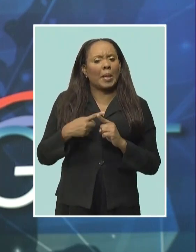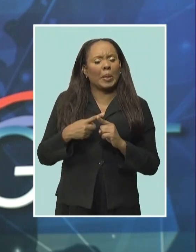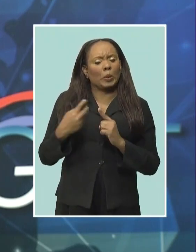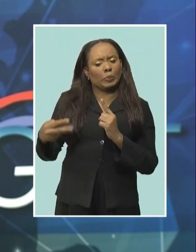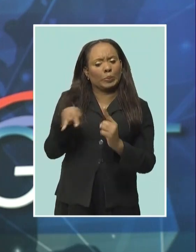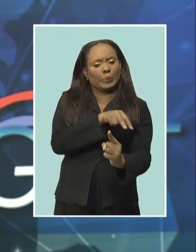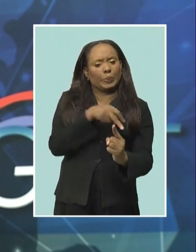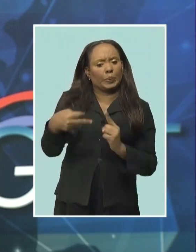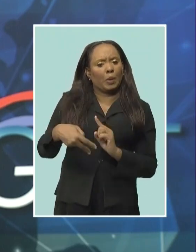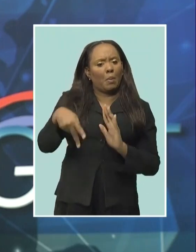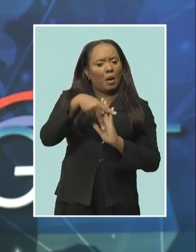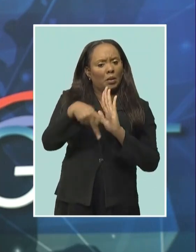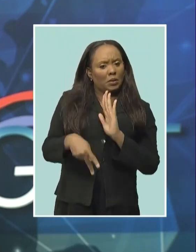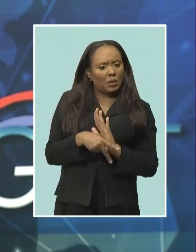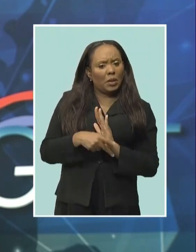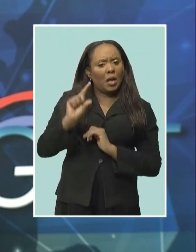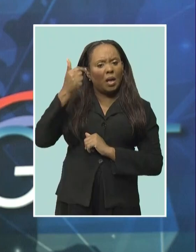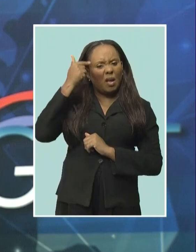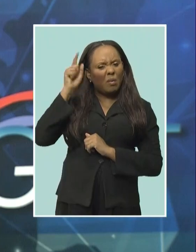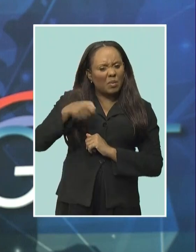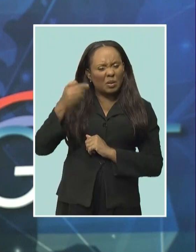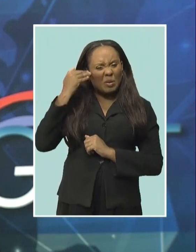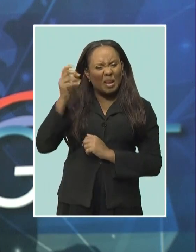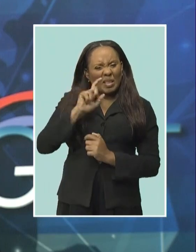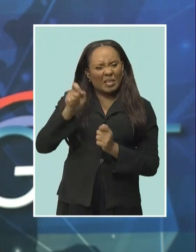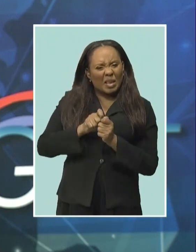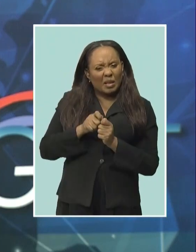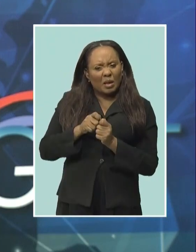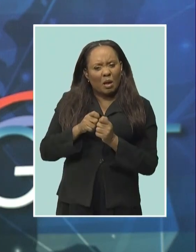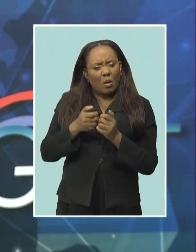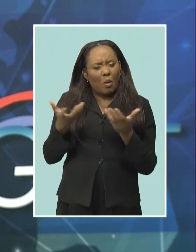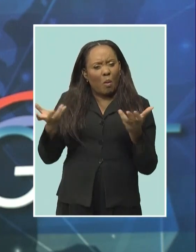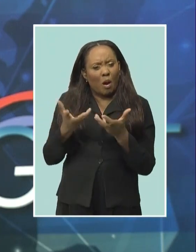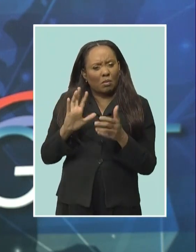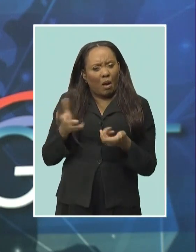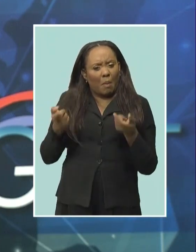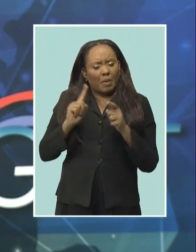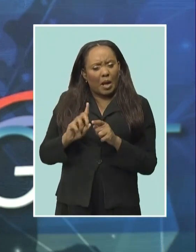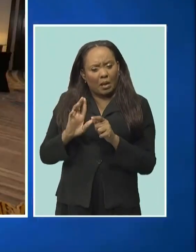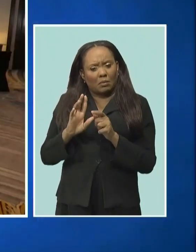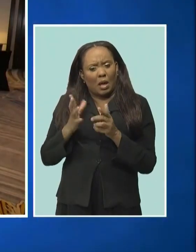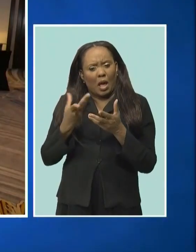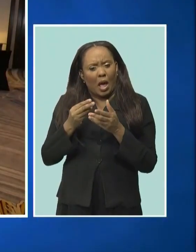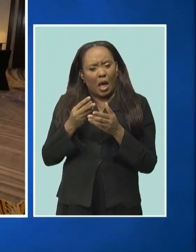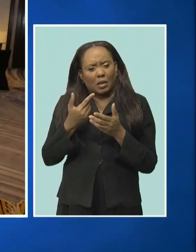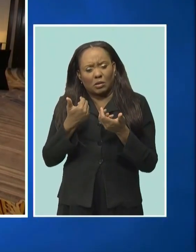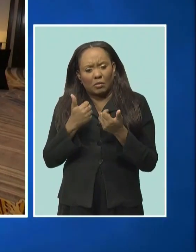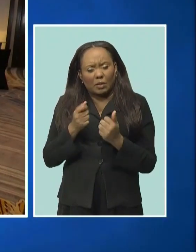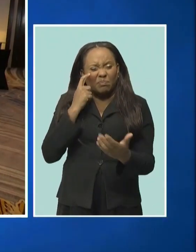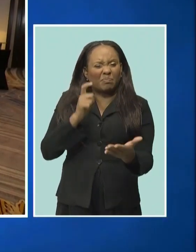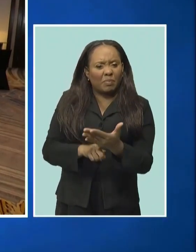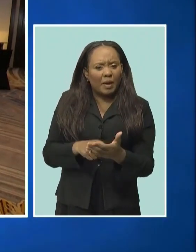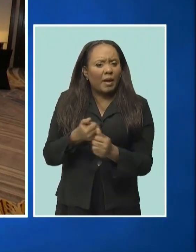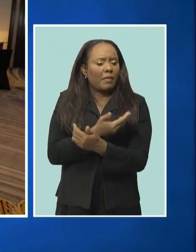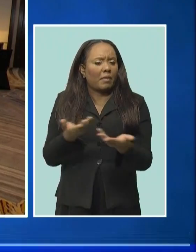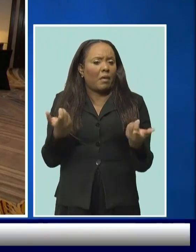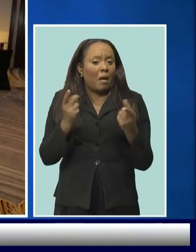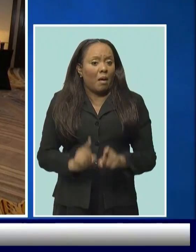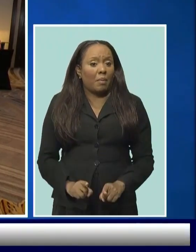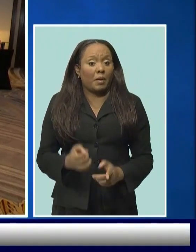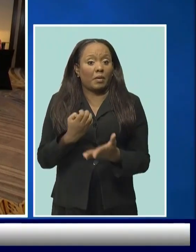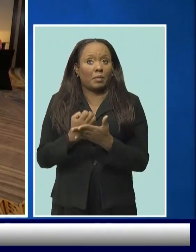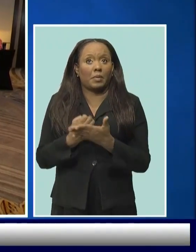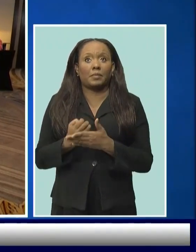perspective, government must be able to track what's happening in the economy. The Barbados Coalition of Service Industries has